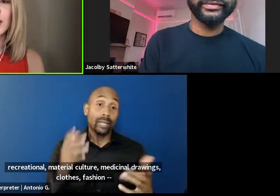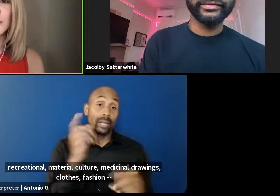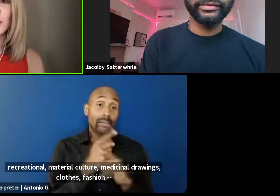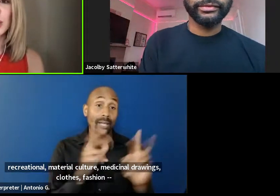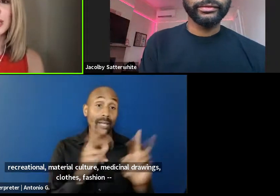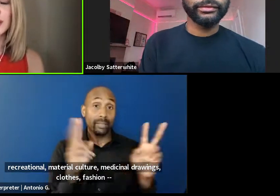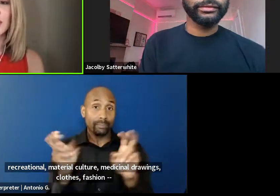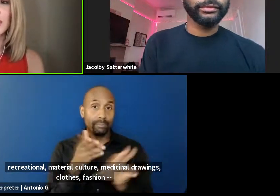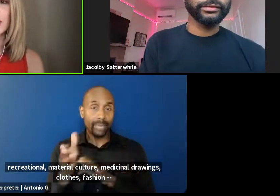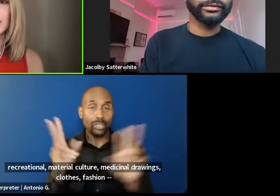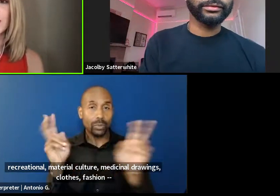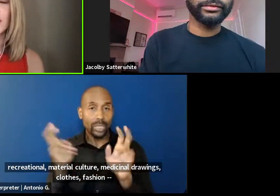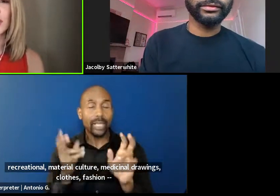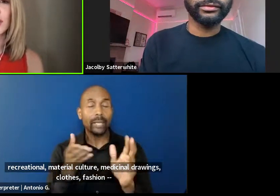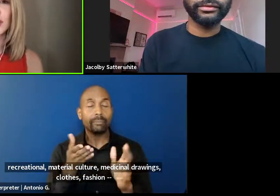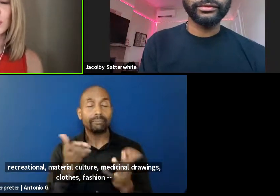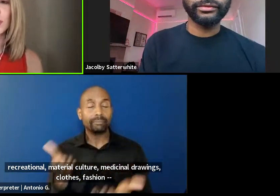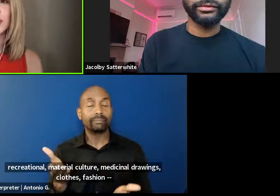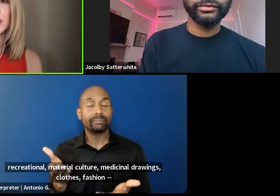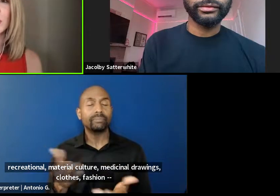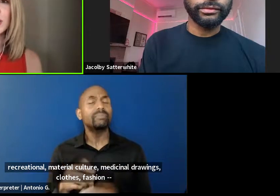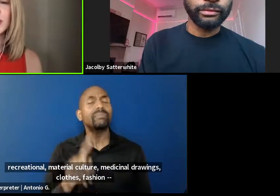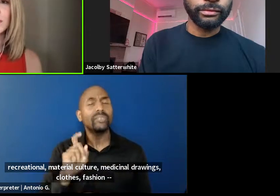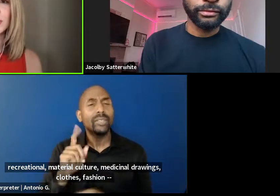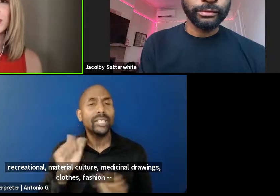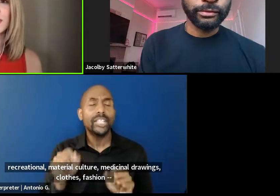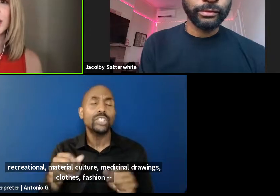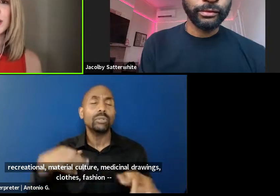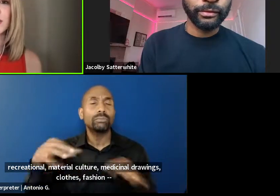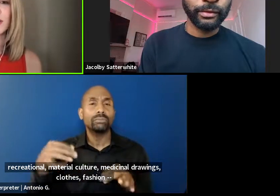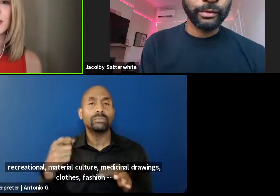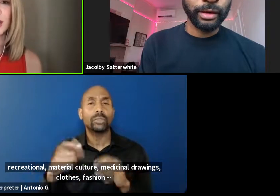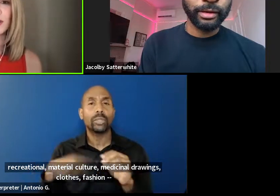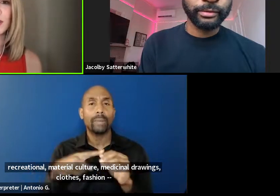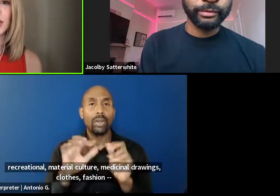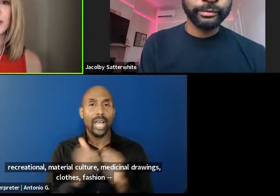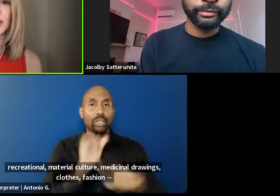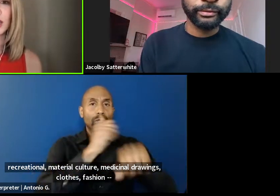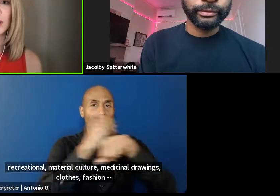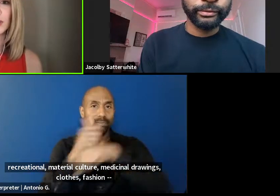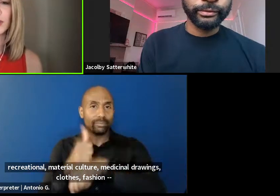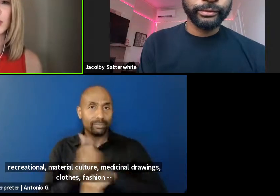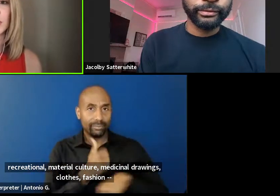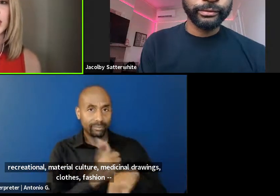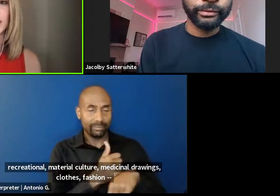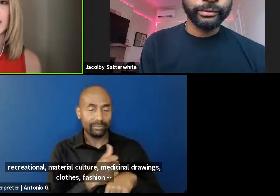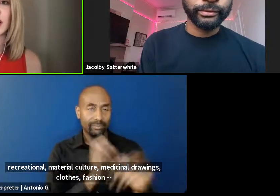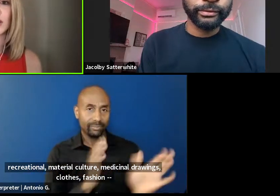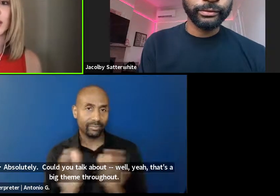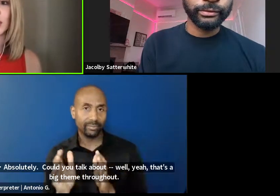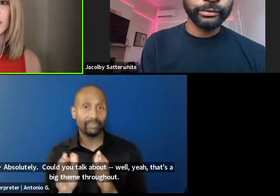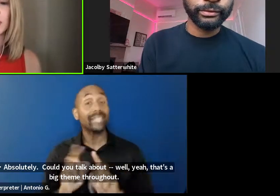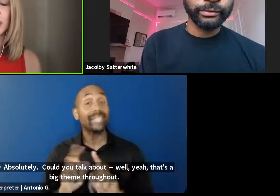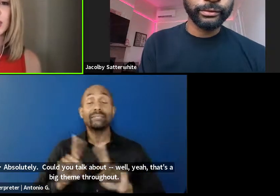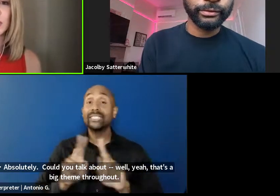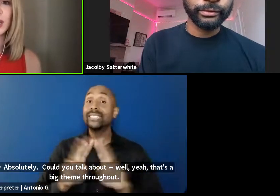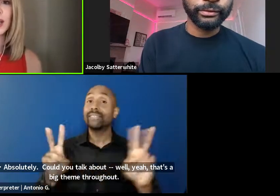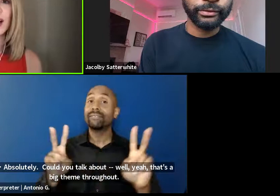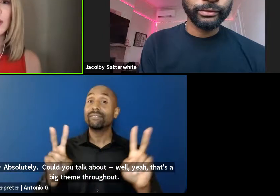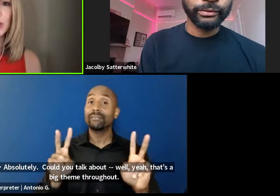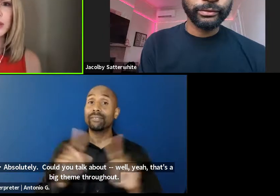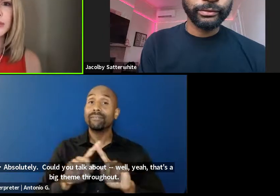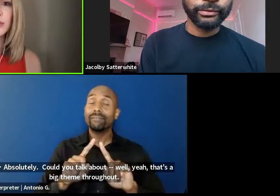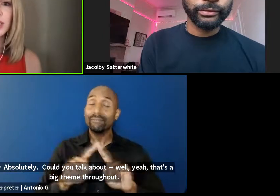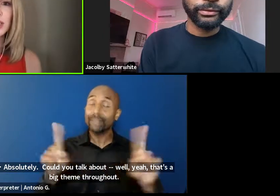could you talk about the way it's actually like structured or sequenced? Because it's very different from kind of your later videos. It feels almost like a slideshow or